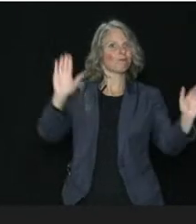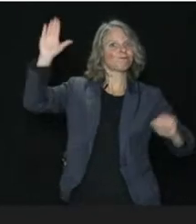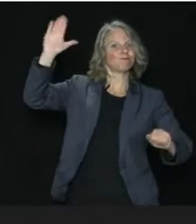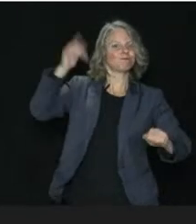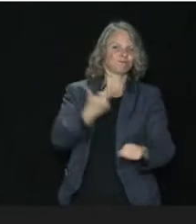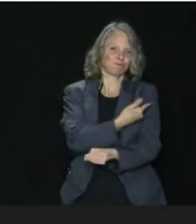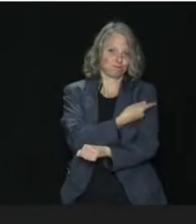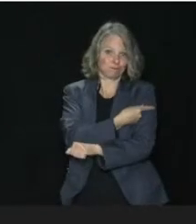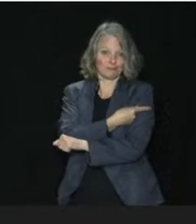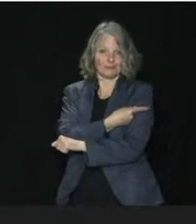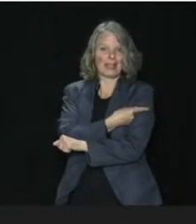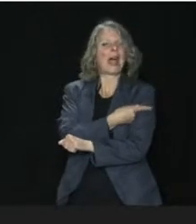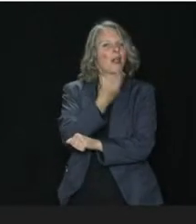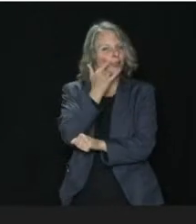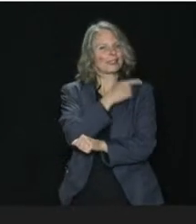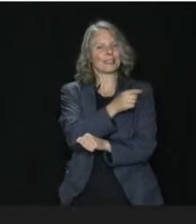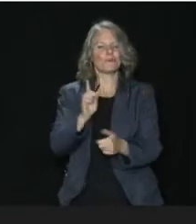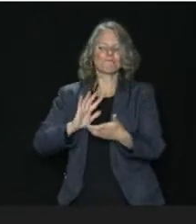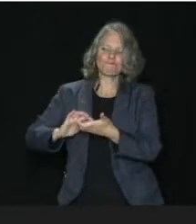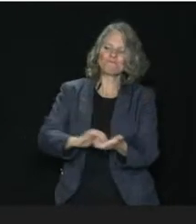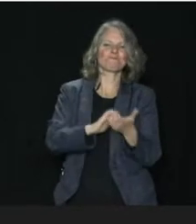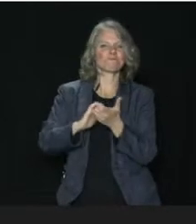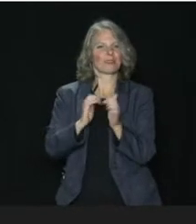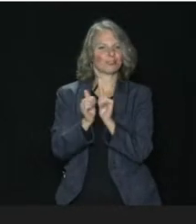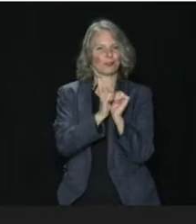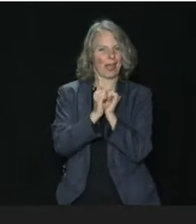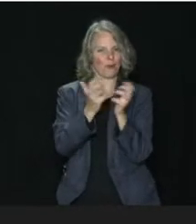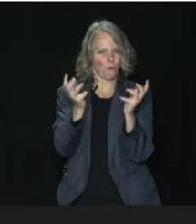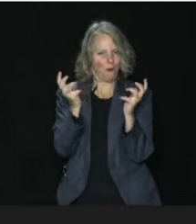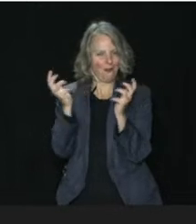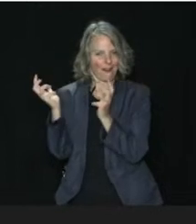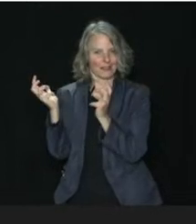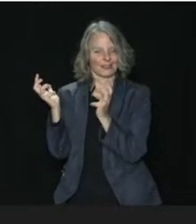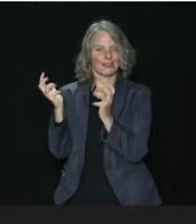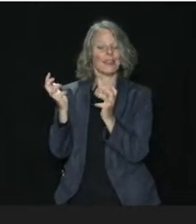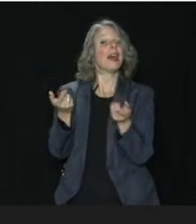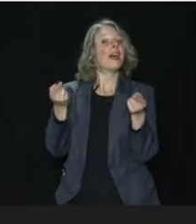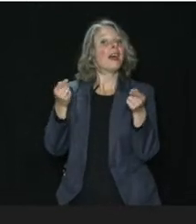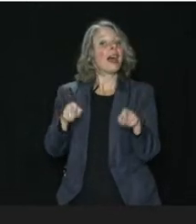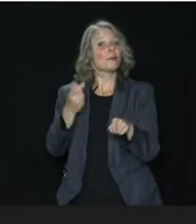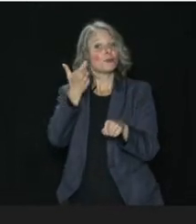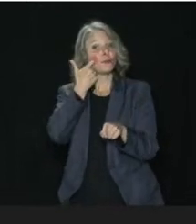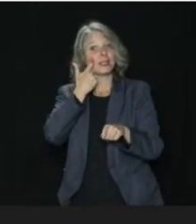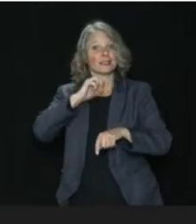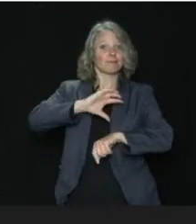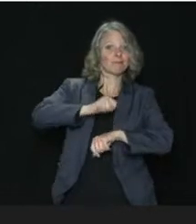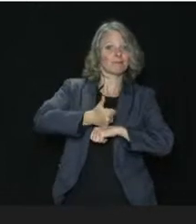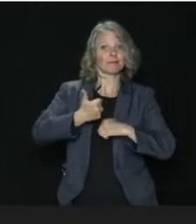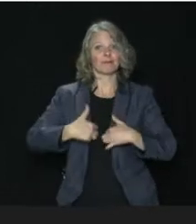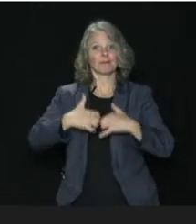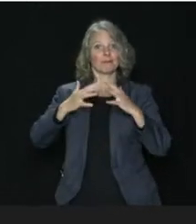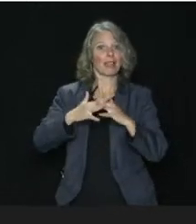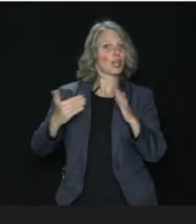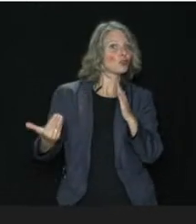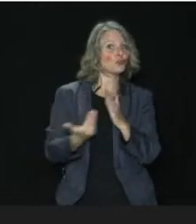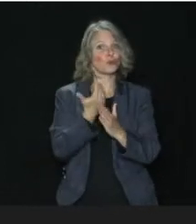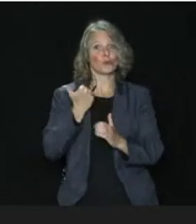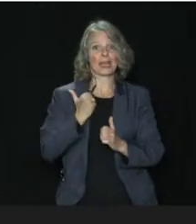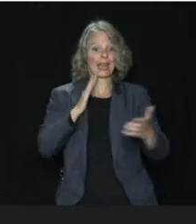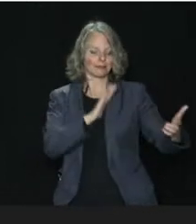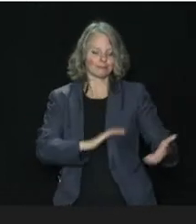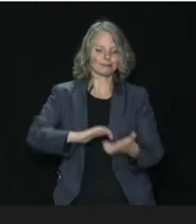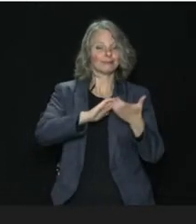of hope and solidarity in the air. Recently, a Canadian collaborative movement has popped up with a